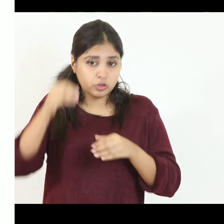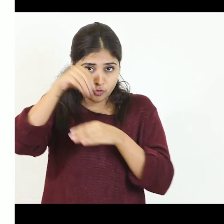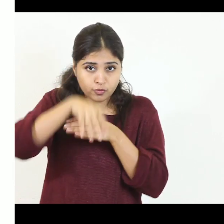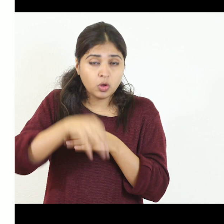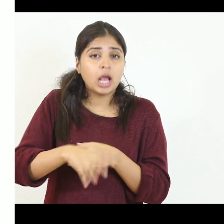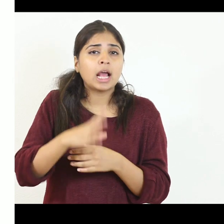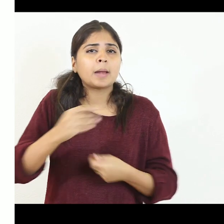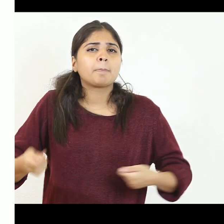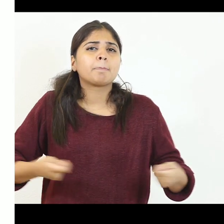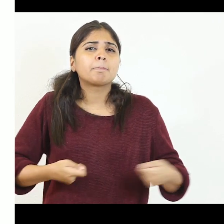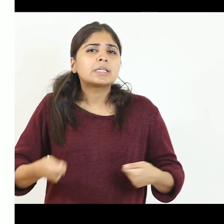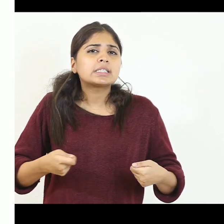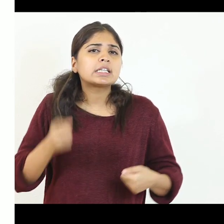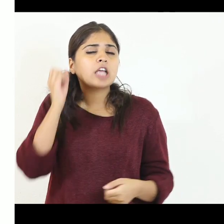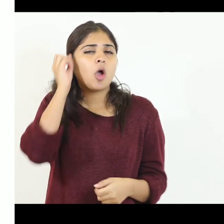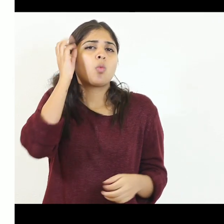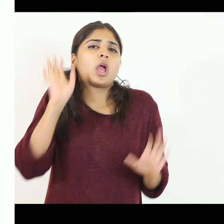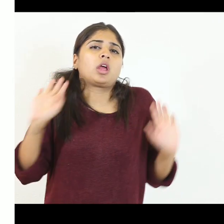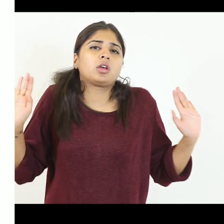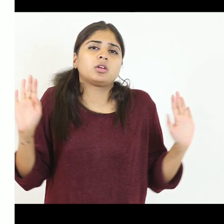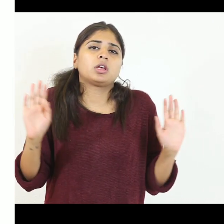information.